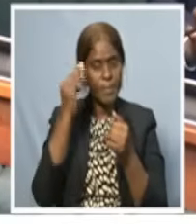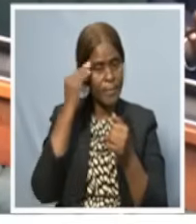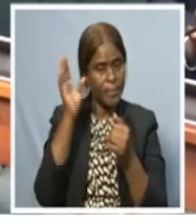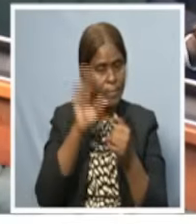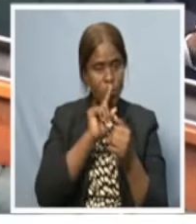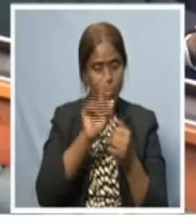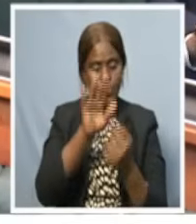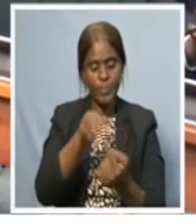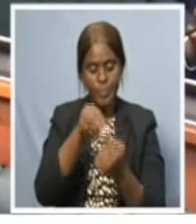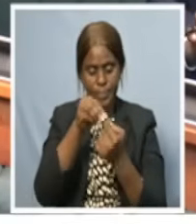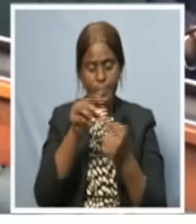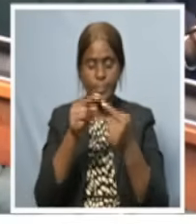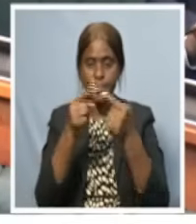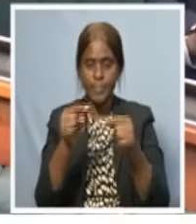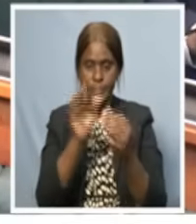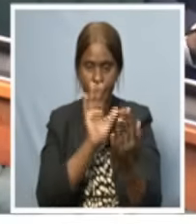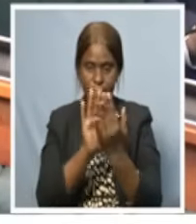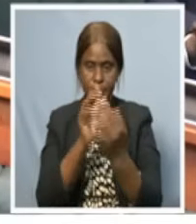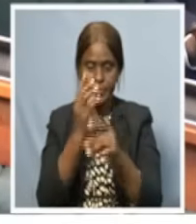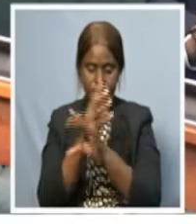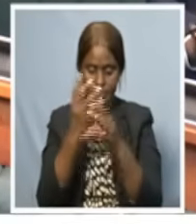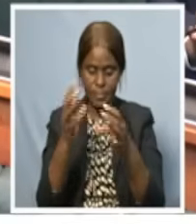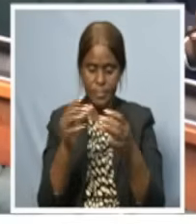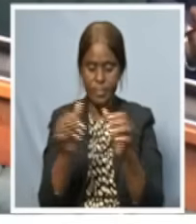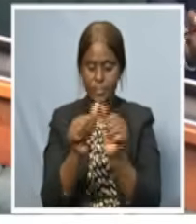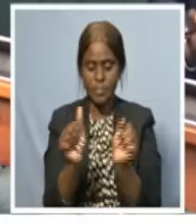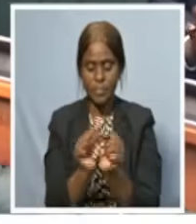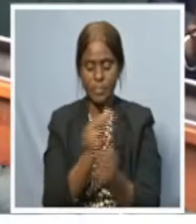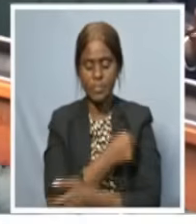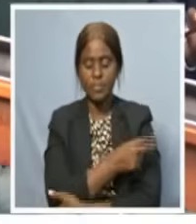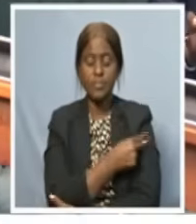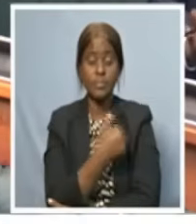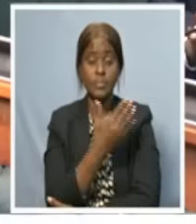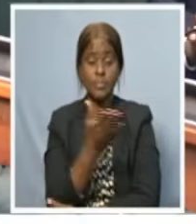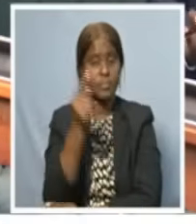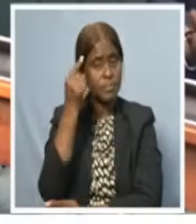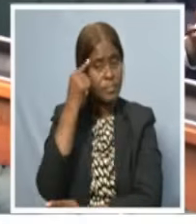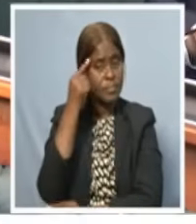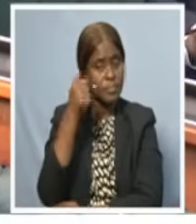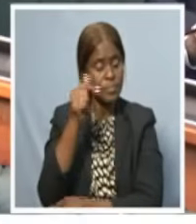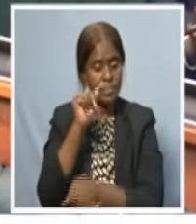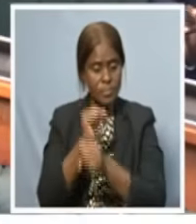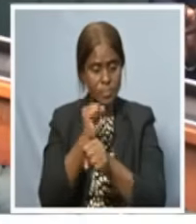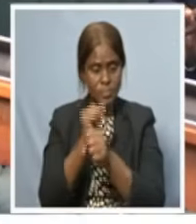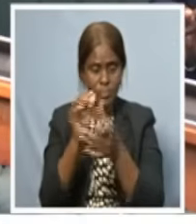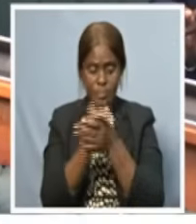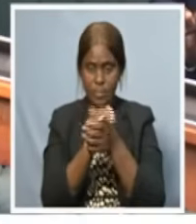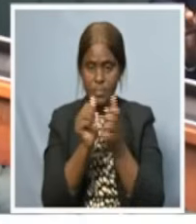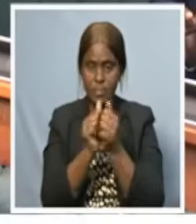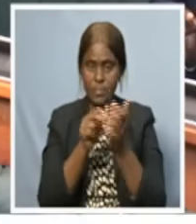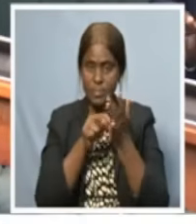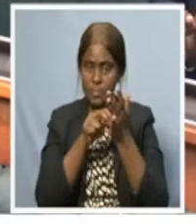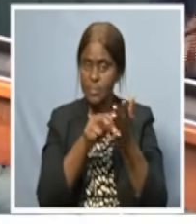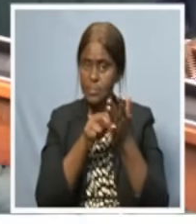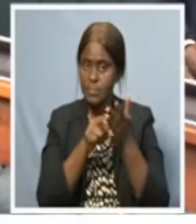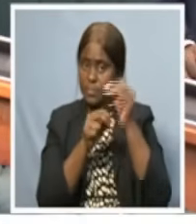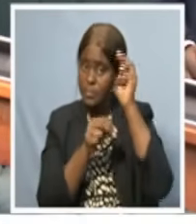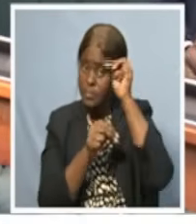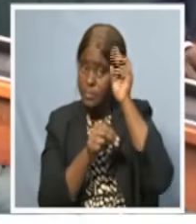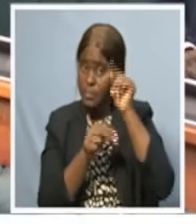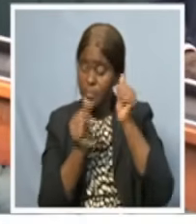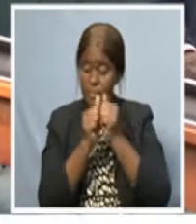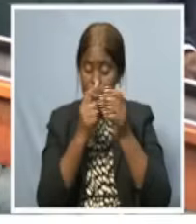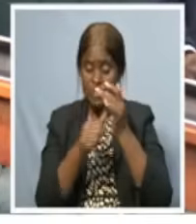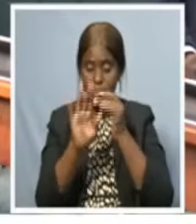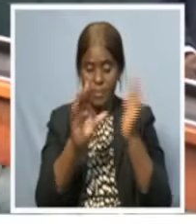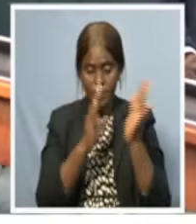recognizing the unique circumstances faced by Chinsali General Hospital, the government, in collaboration with the means of transport